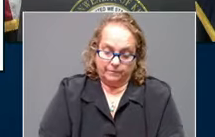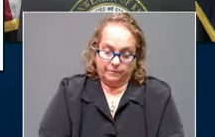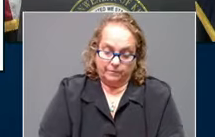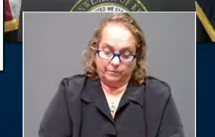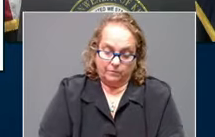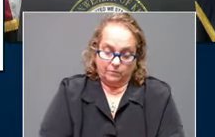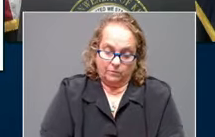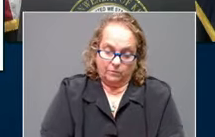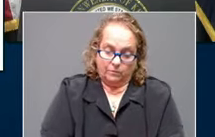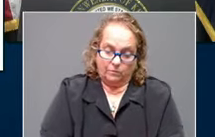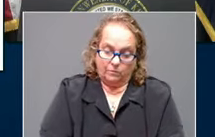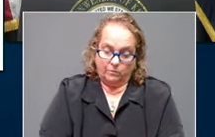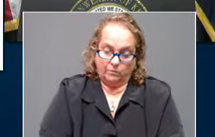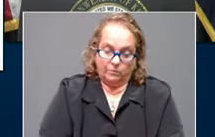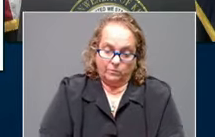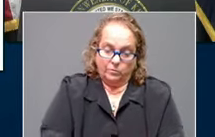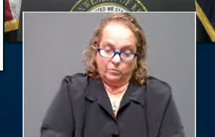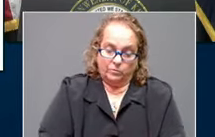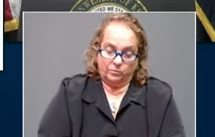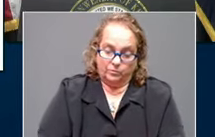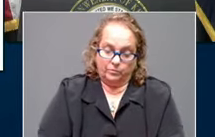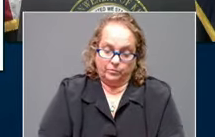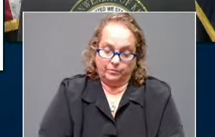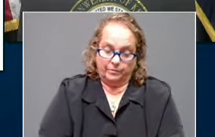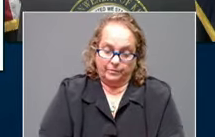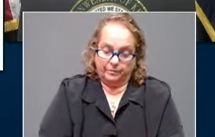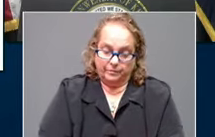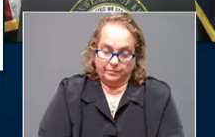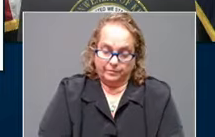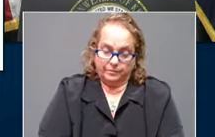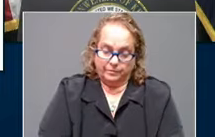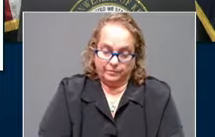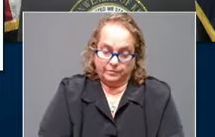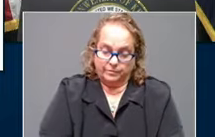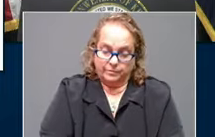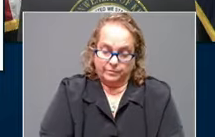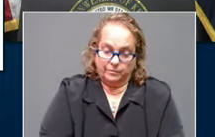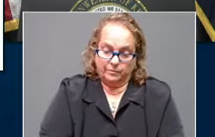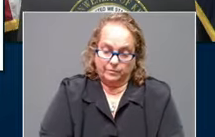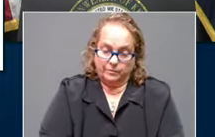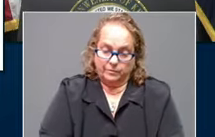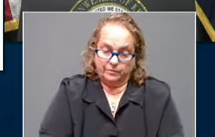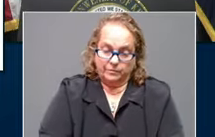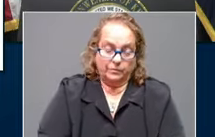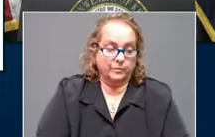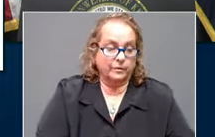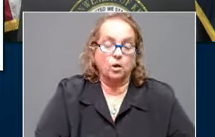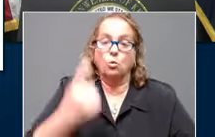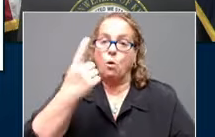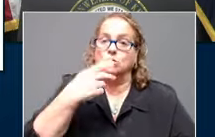and now, doubling very quickly. Finally, ventilators,